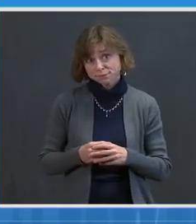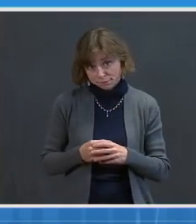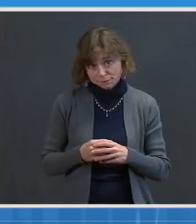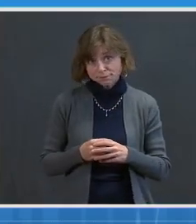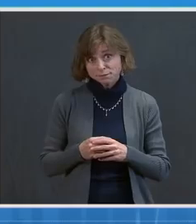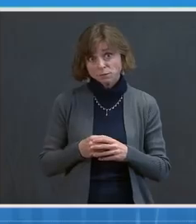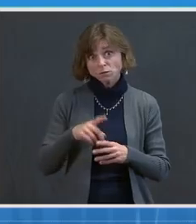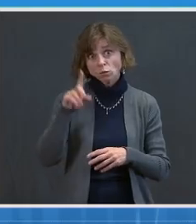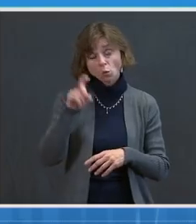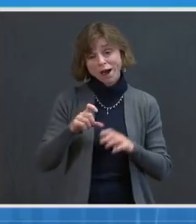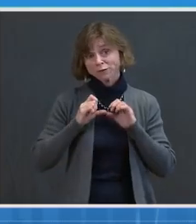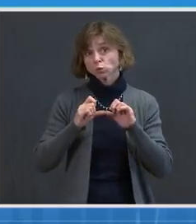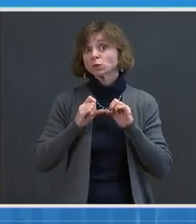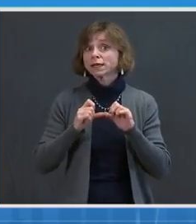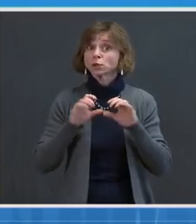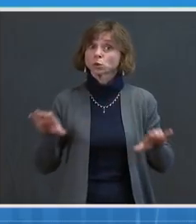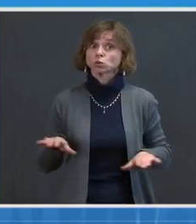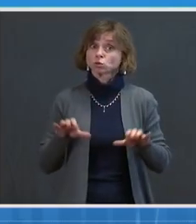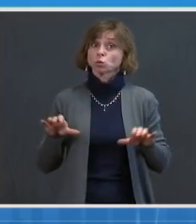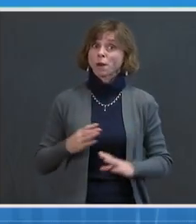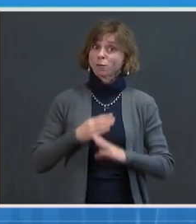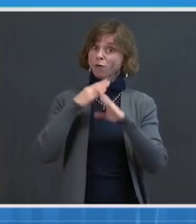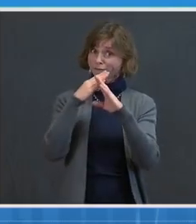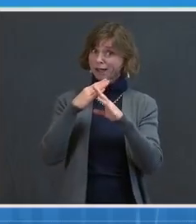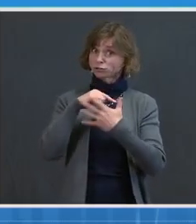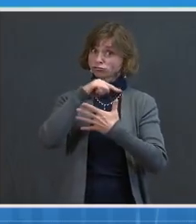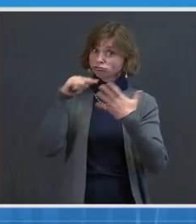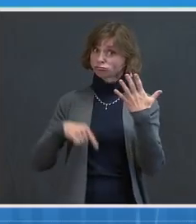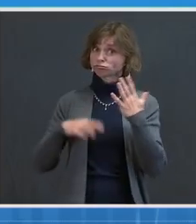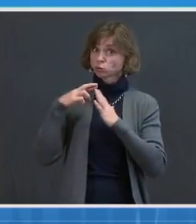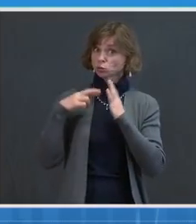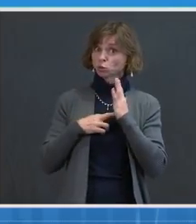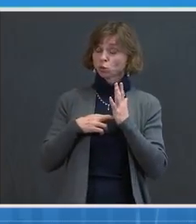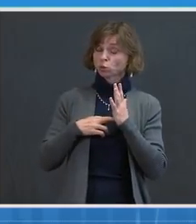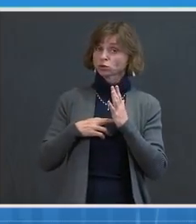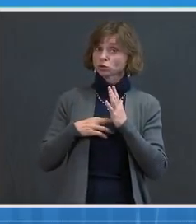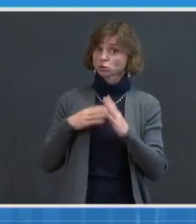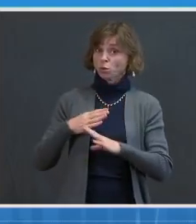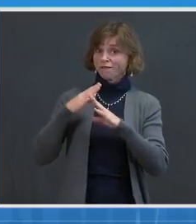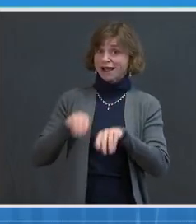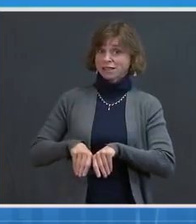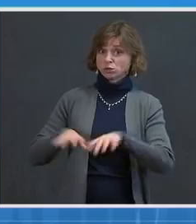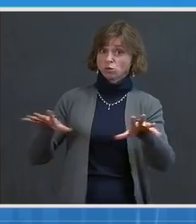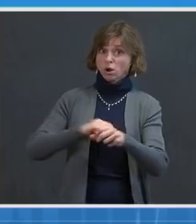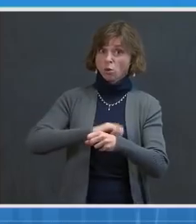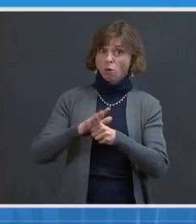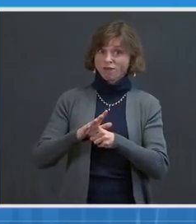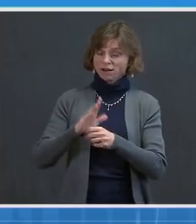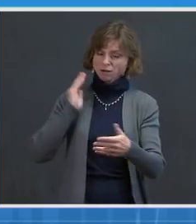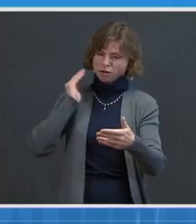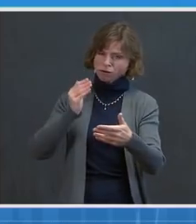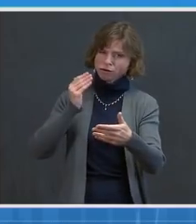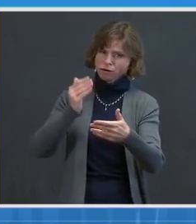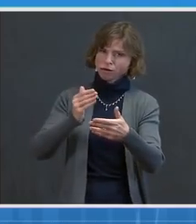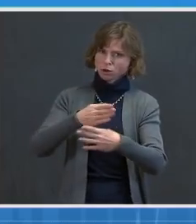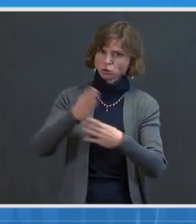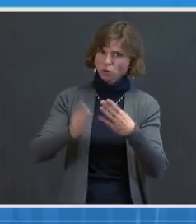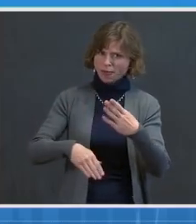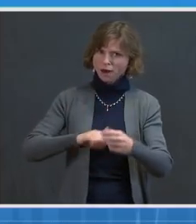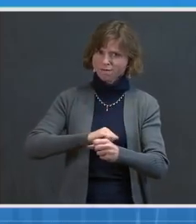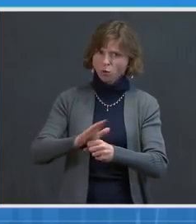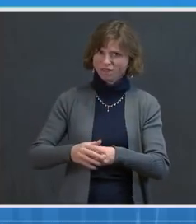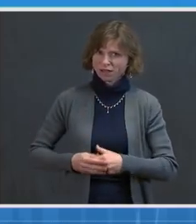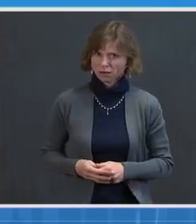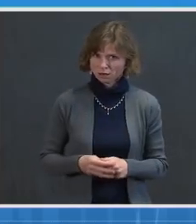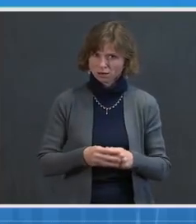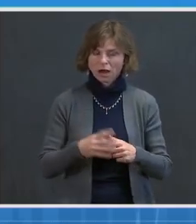proven prevention measures to slow the spread of COVID-19. They are getting us closer to the end of this pandemic. As I discussed